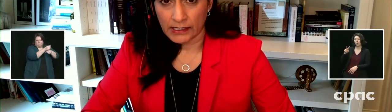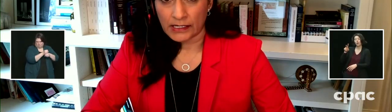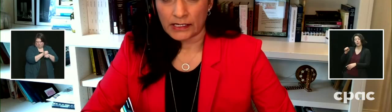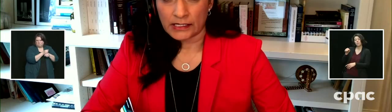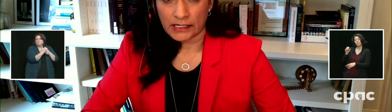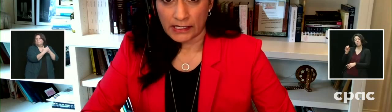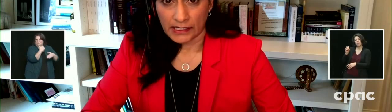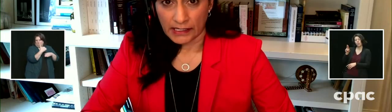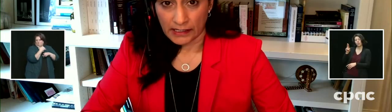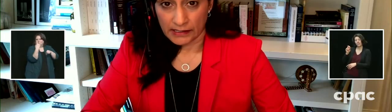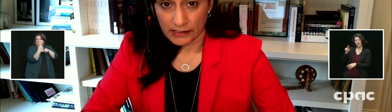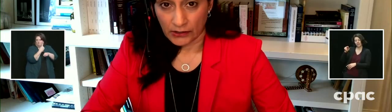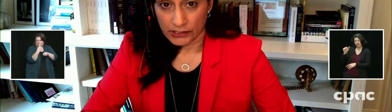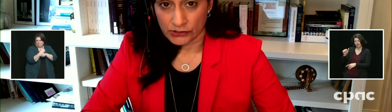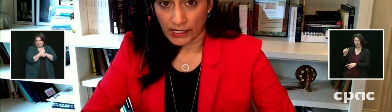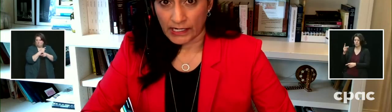remain